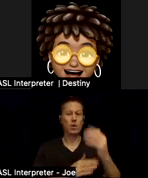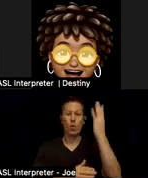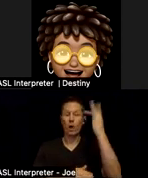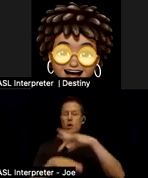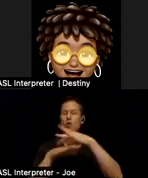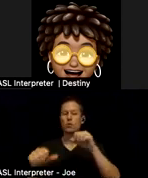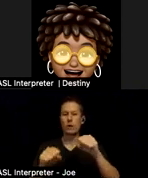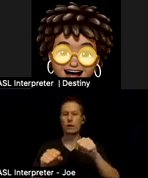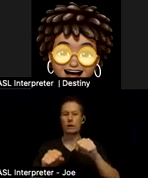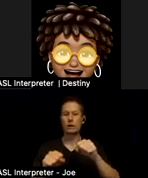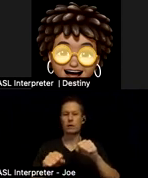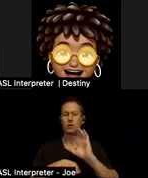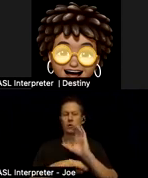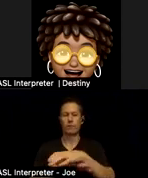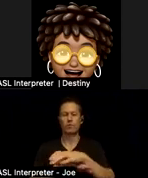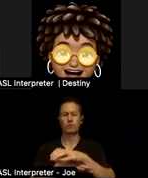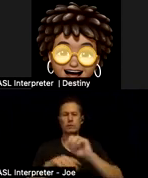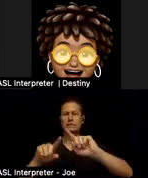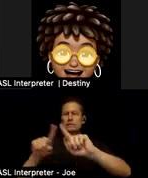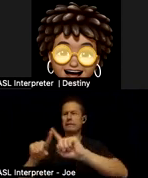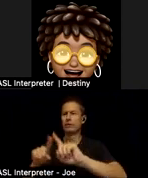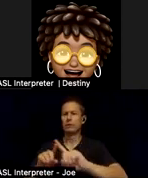dramatically by zip code.